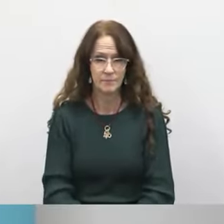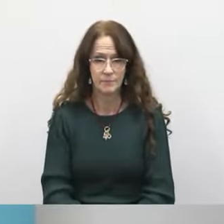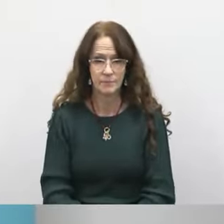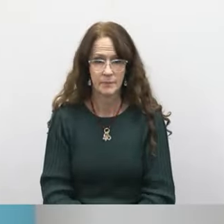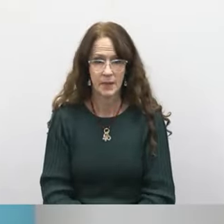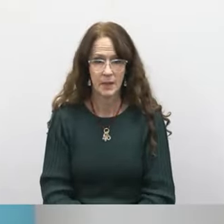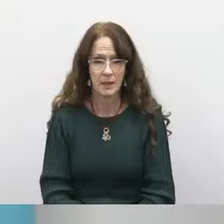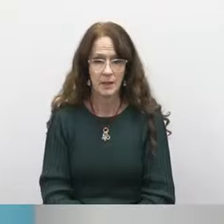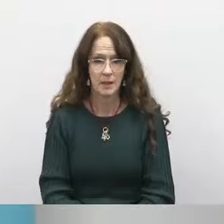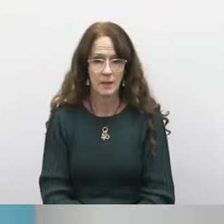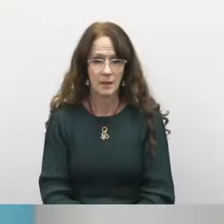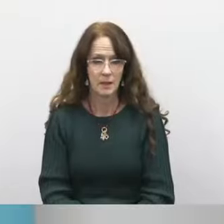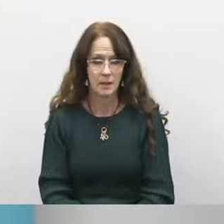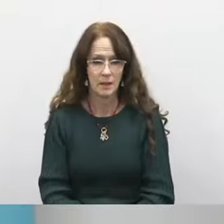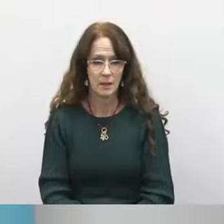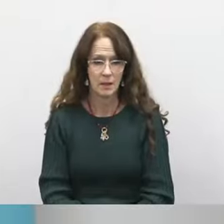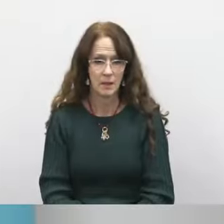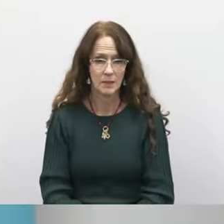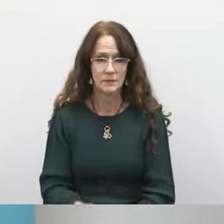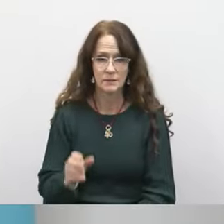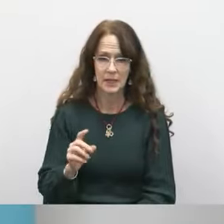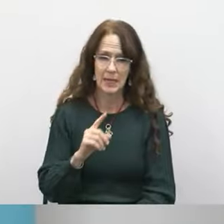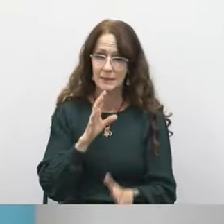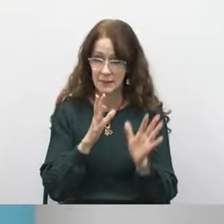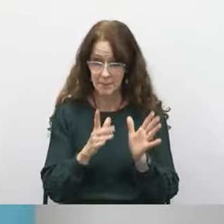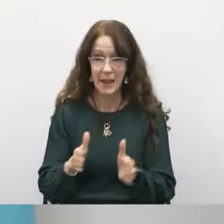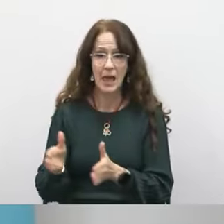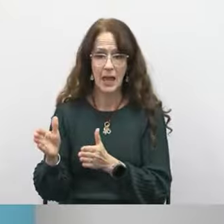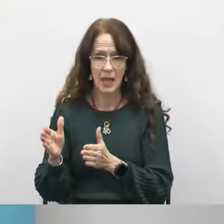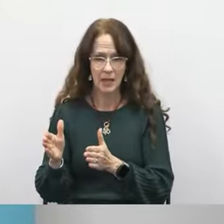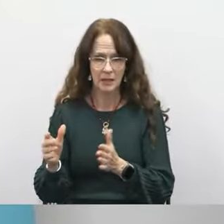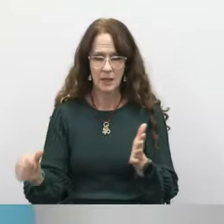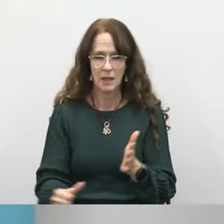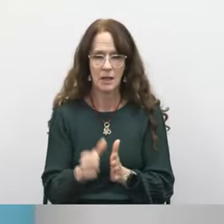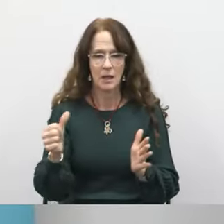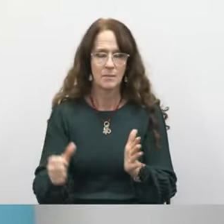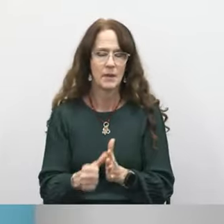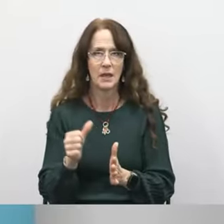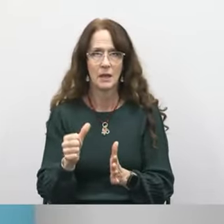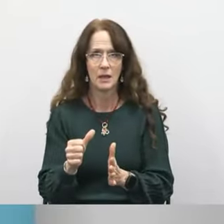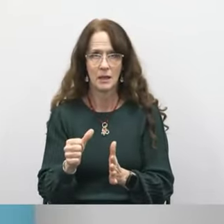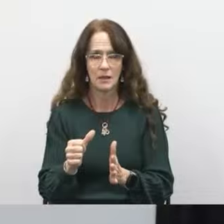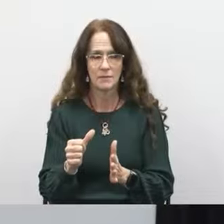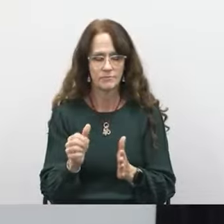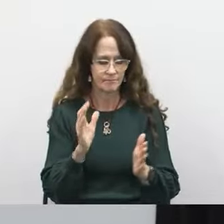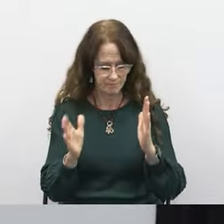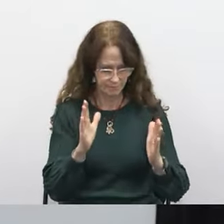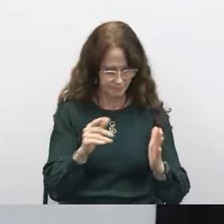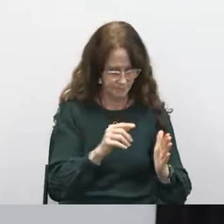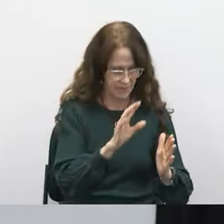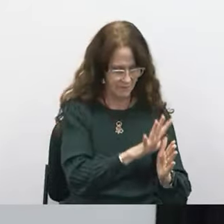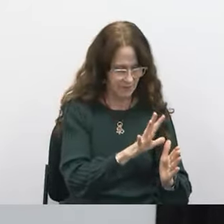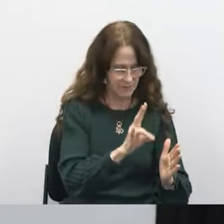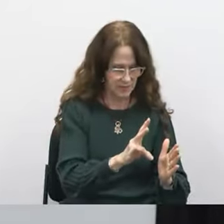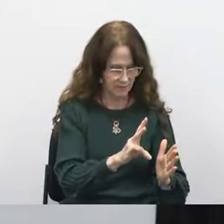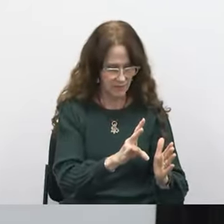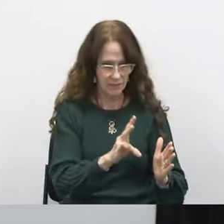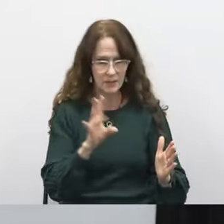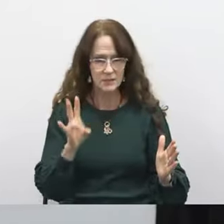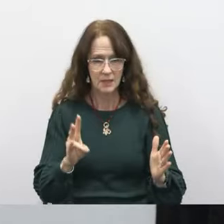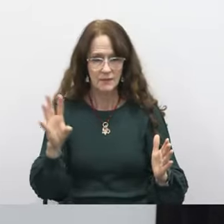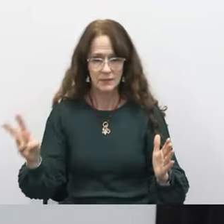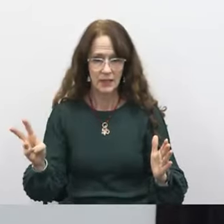In the master plan, if you turn to between pages 57 through